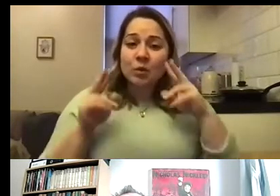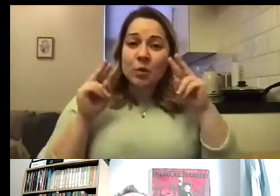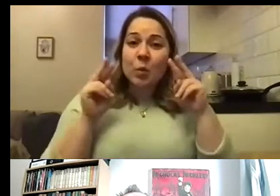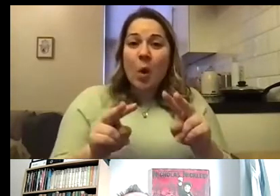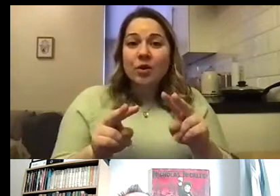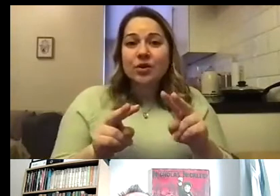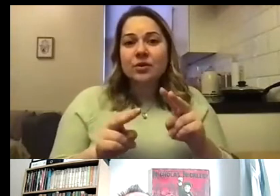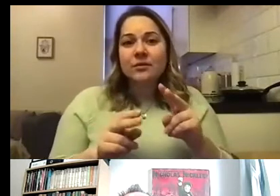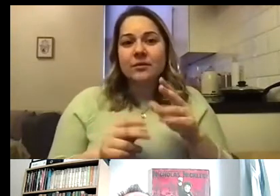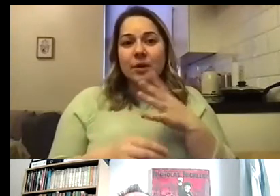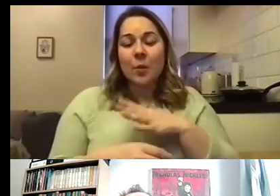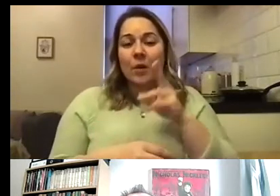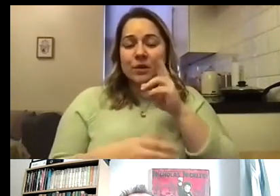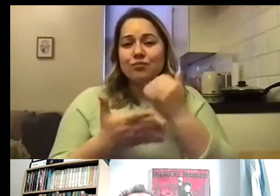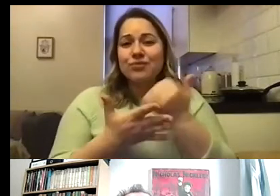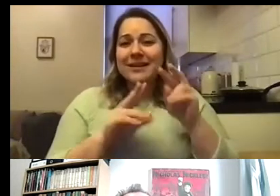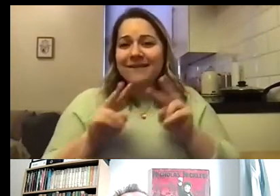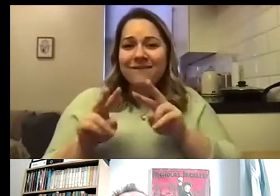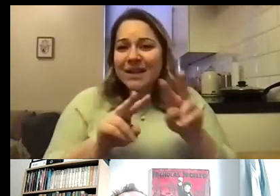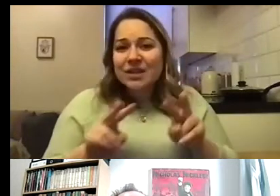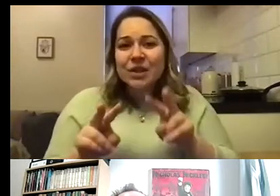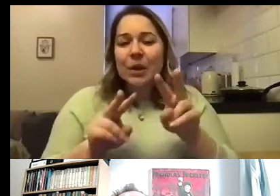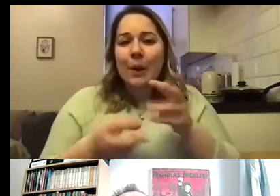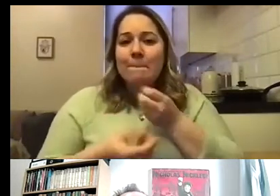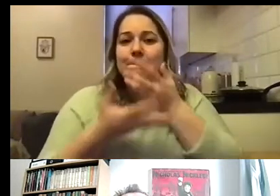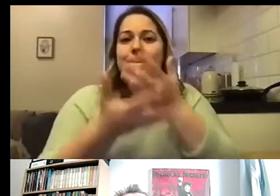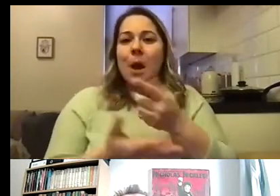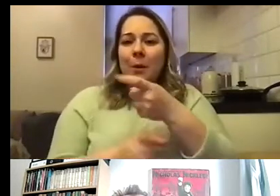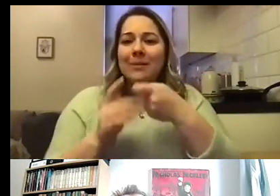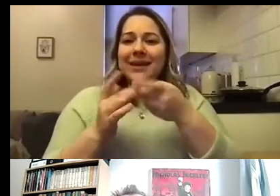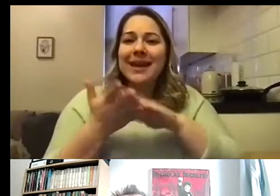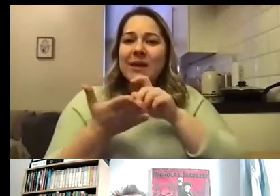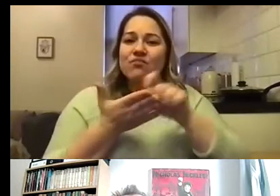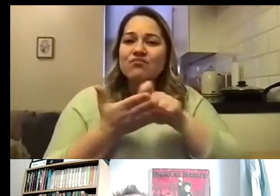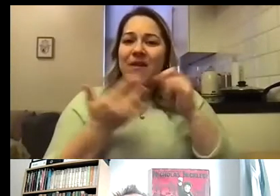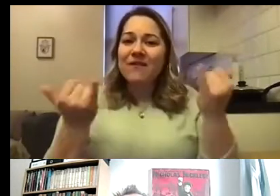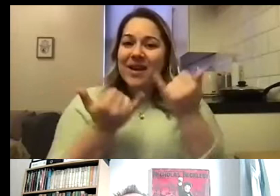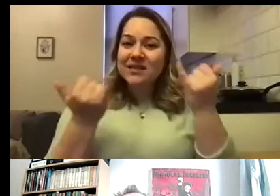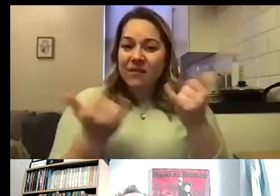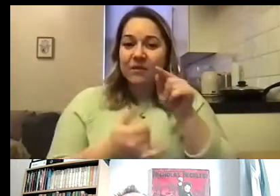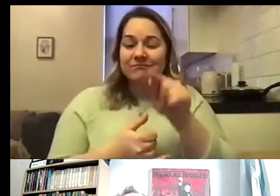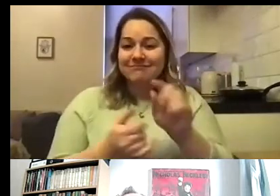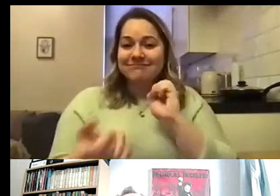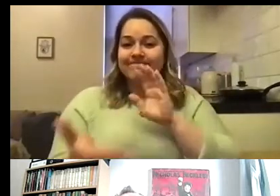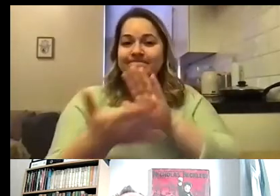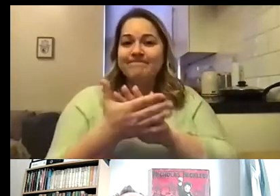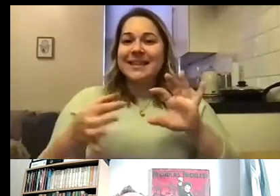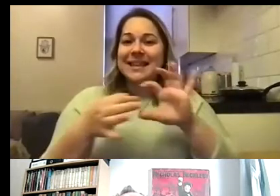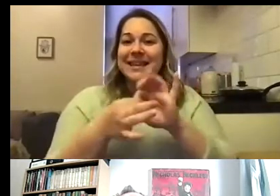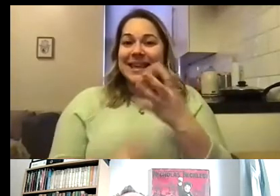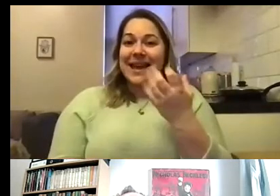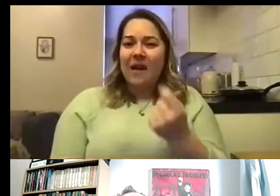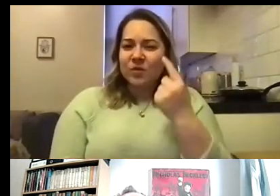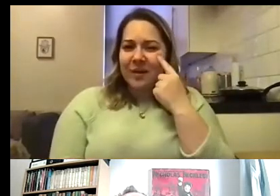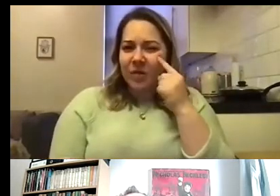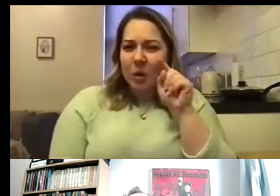the wonderful video and the poem that Kim wrote for the festival. There is a link in the description to the Facebook group, so please do fill